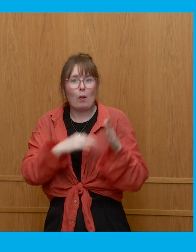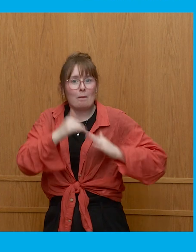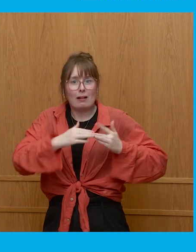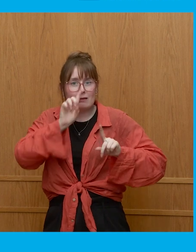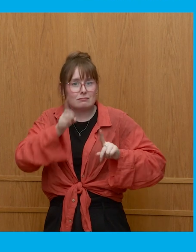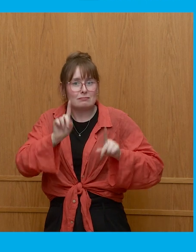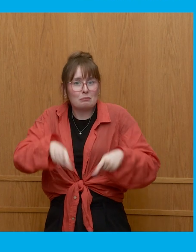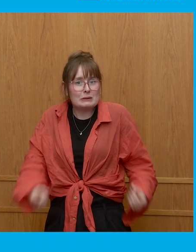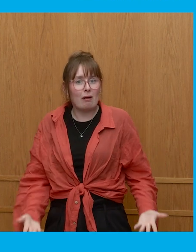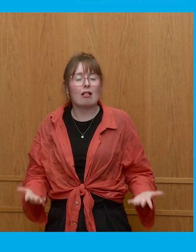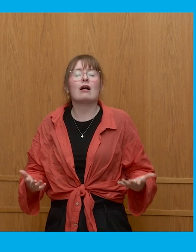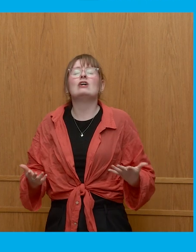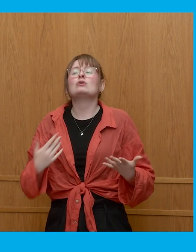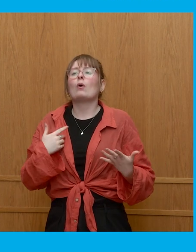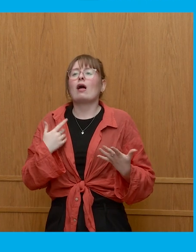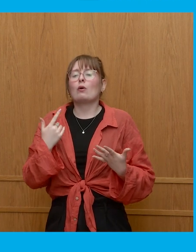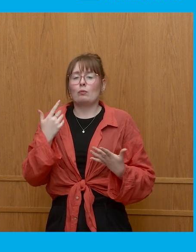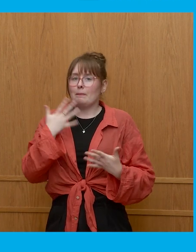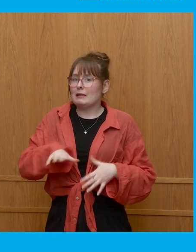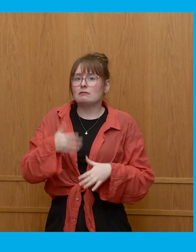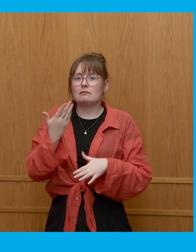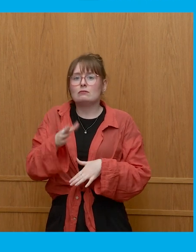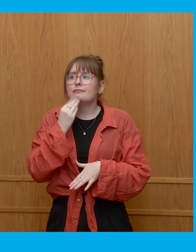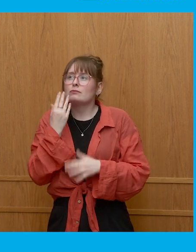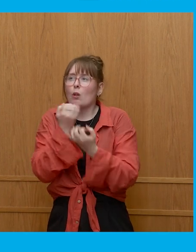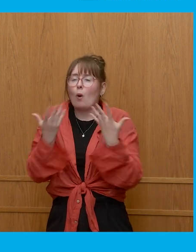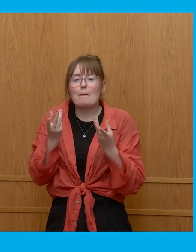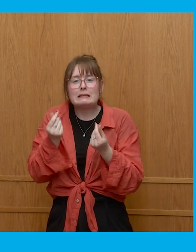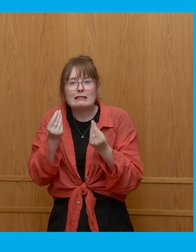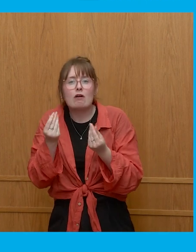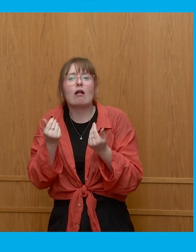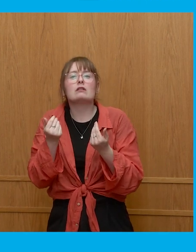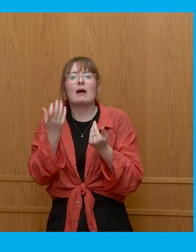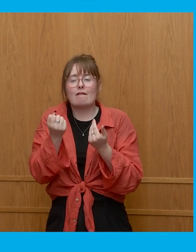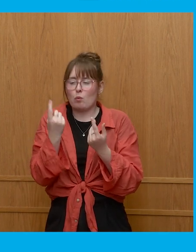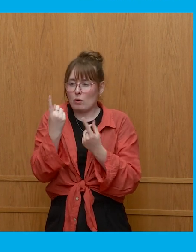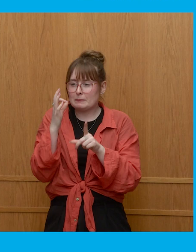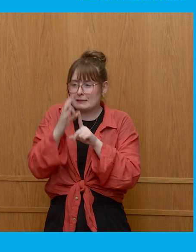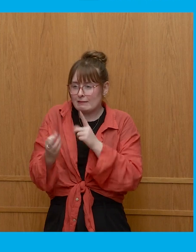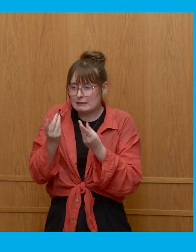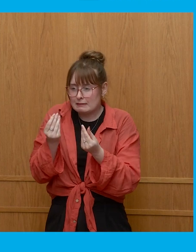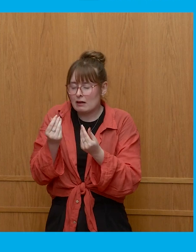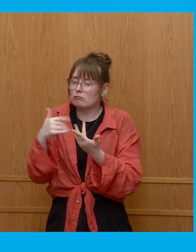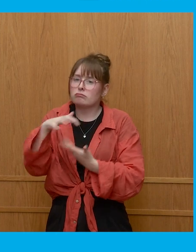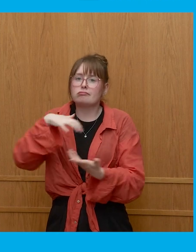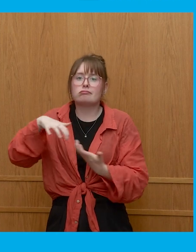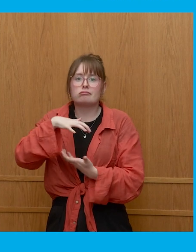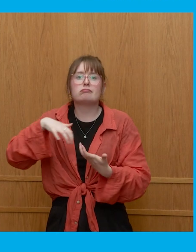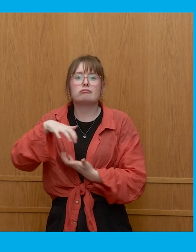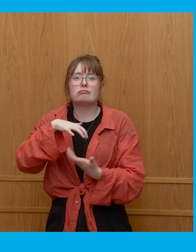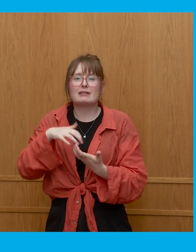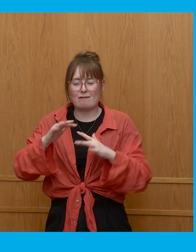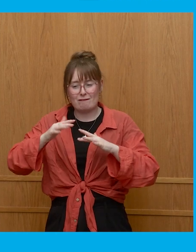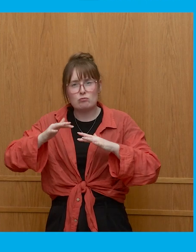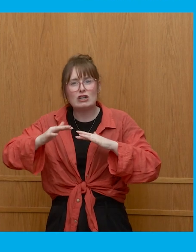to have many materials and a facade which has a complexity and a